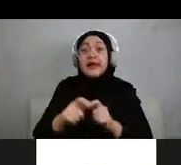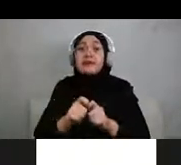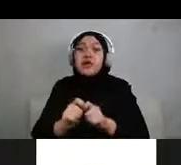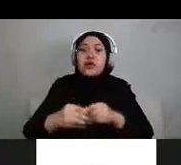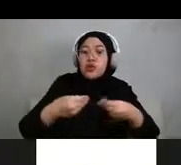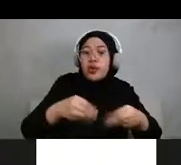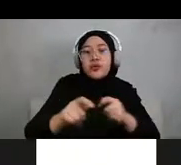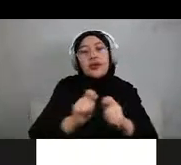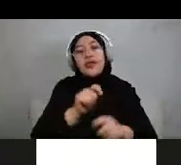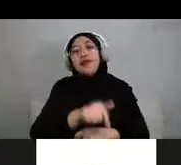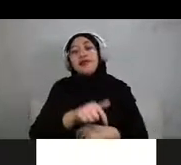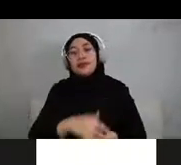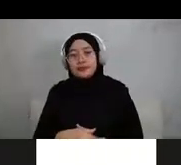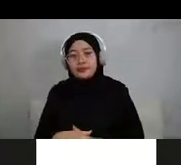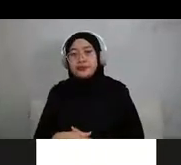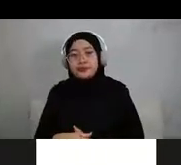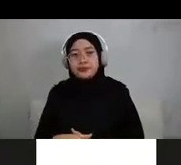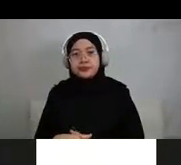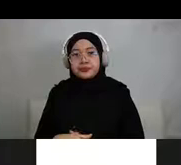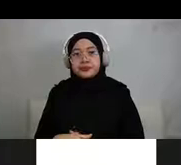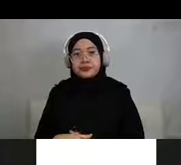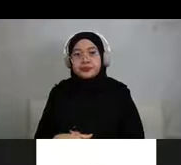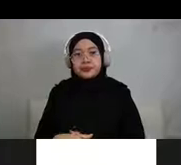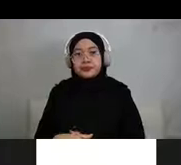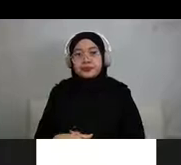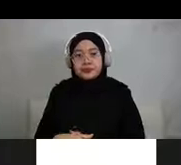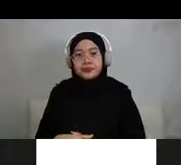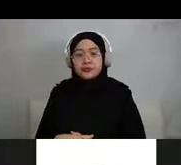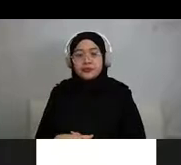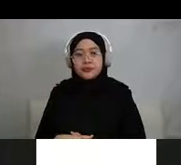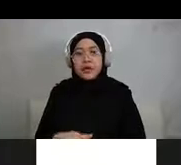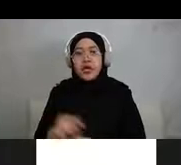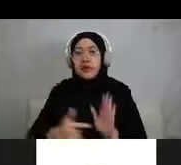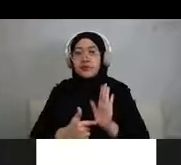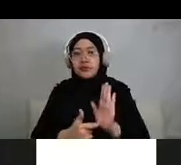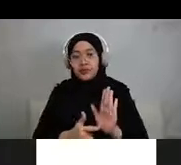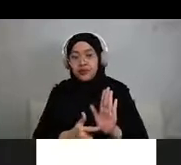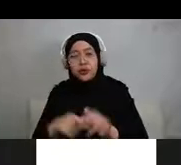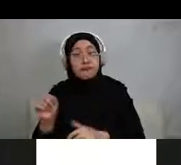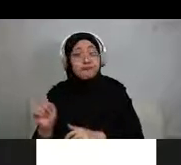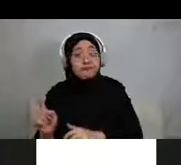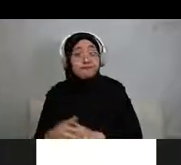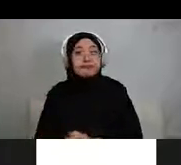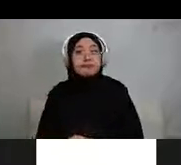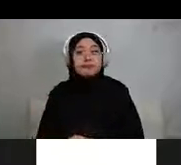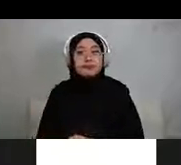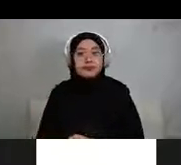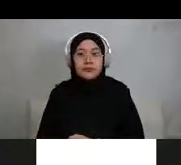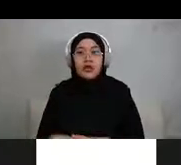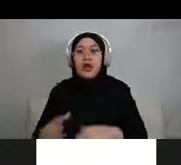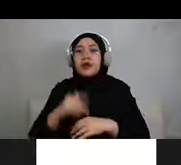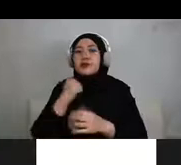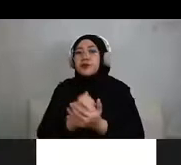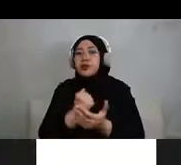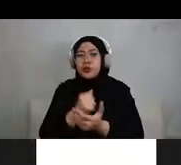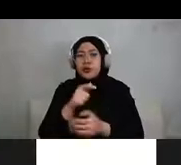was 43%. So this shows that a project finance structure can also be applied for financing